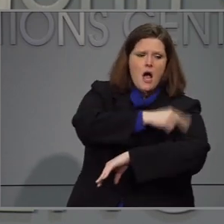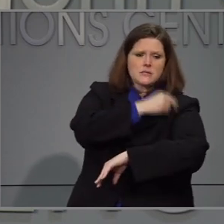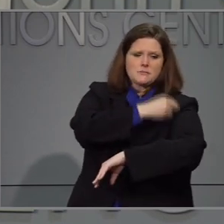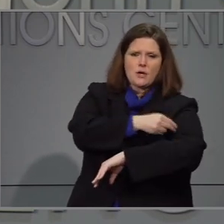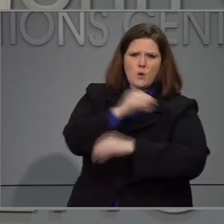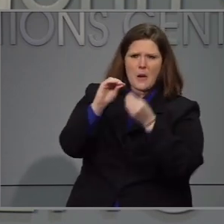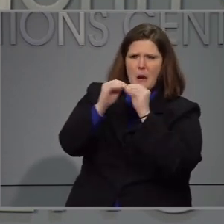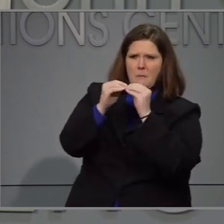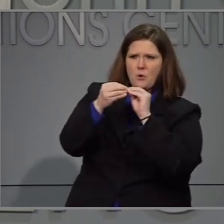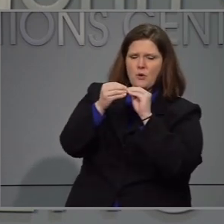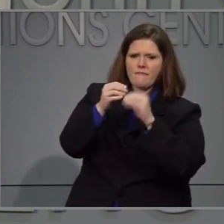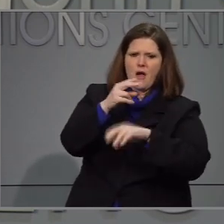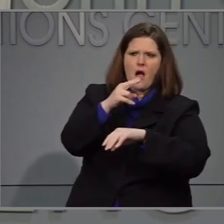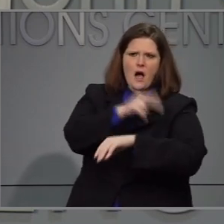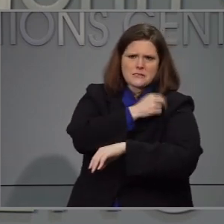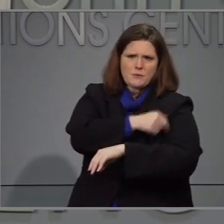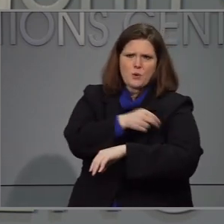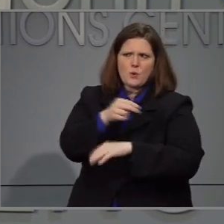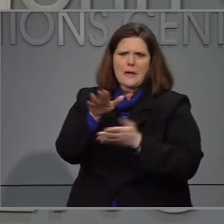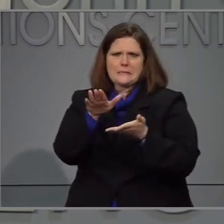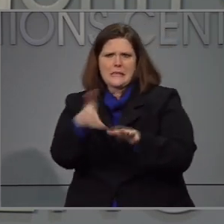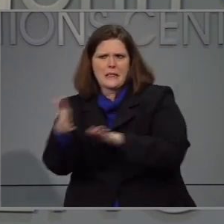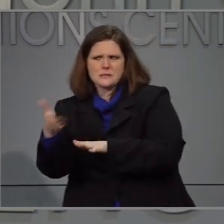deaths? Dr. Cohen.